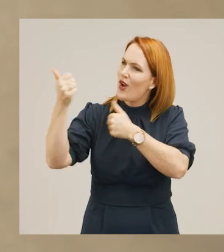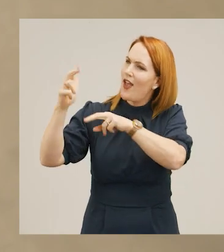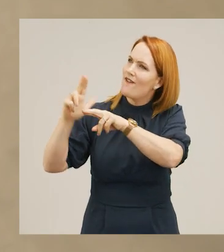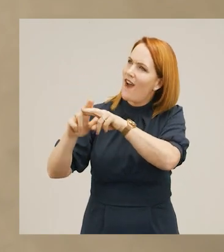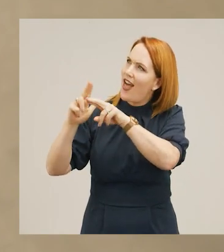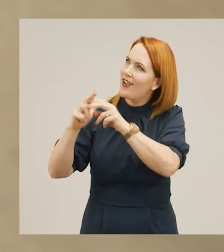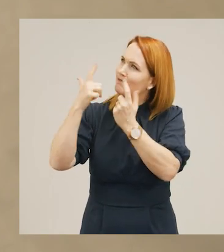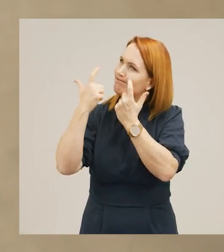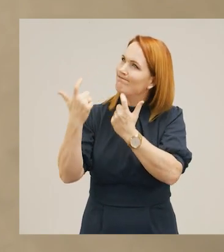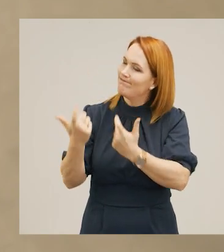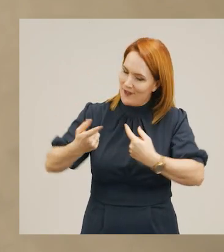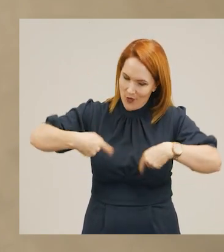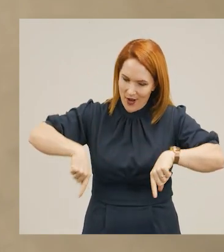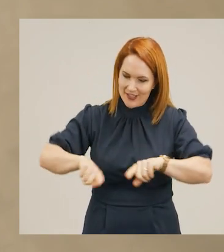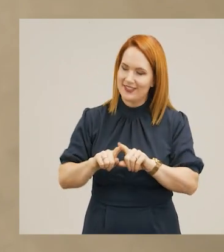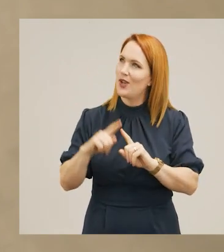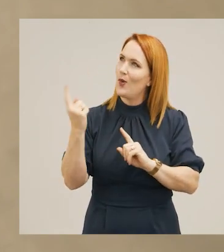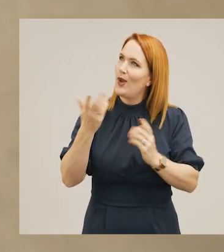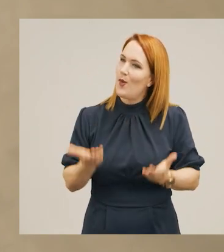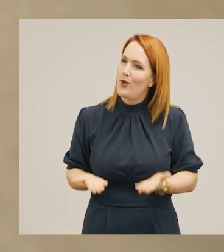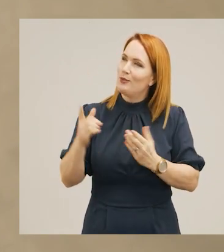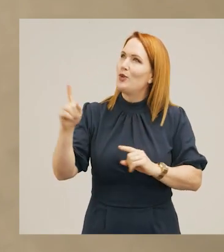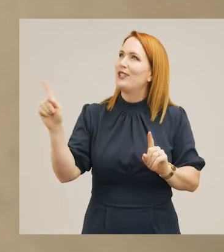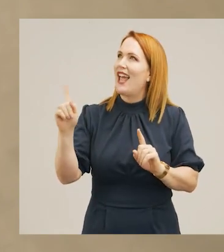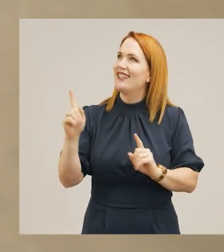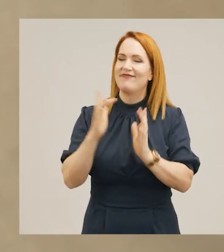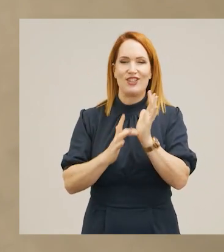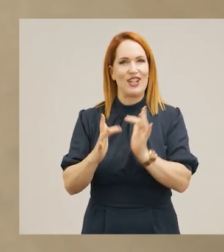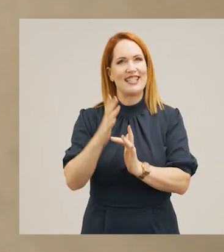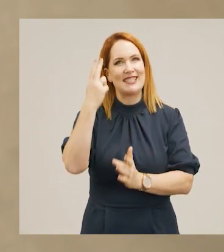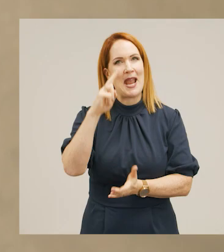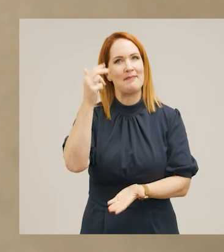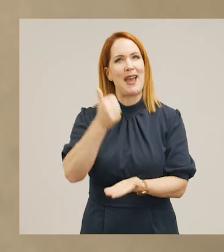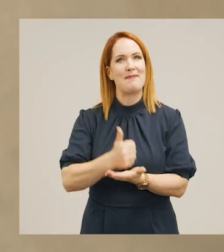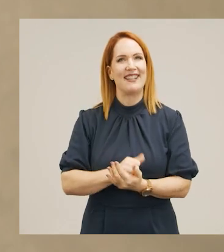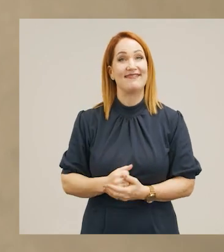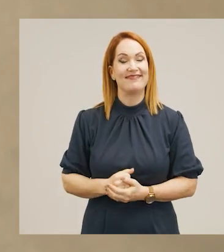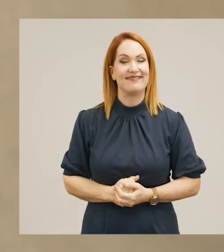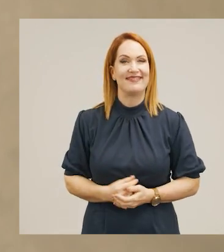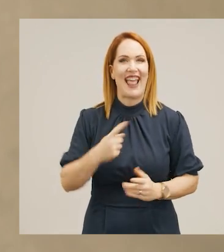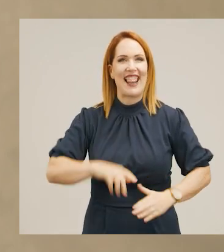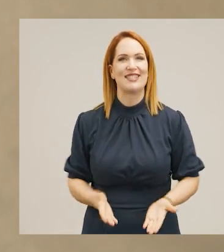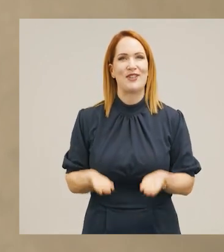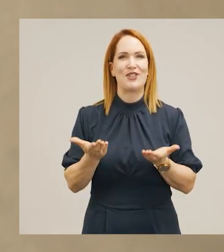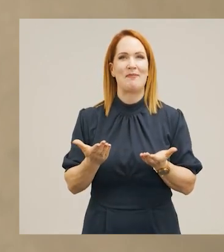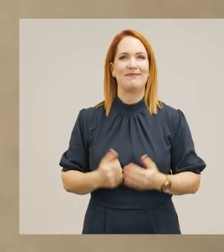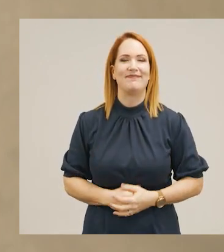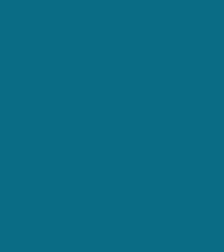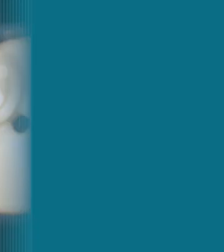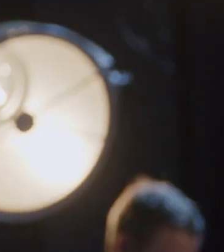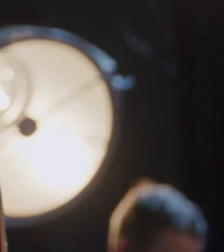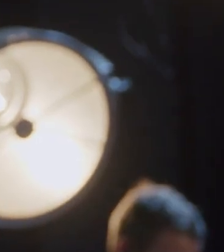great Father to us, and we can just worship you today. In Jesus' name, amen. Let's worship.